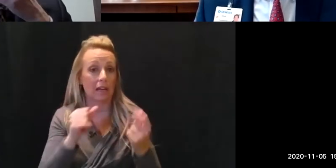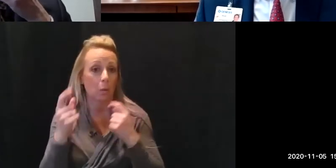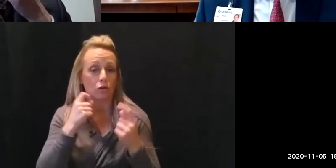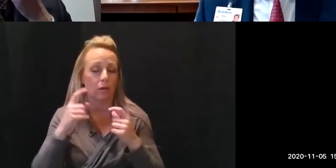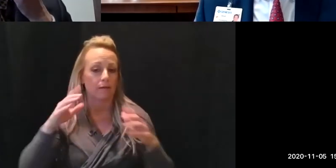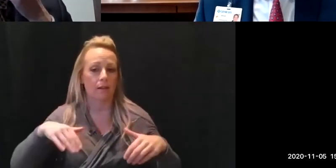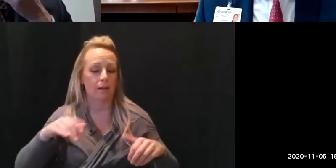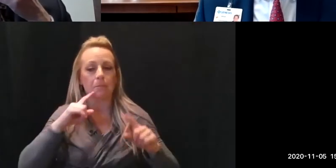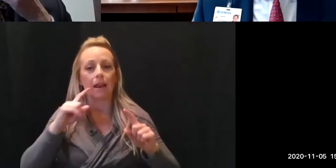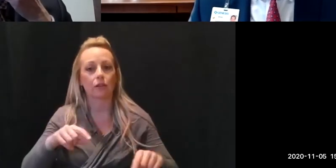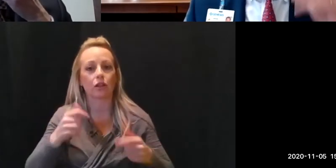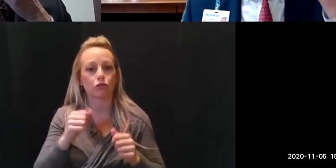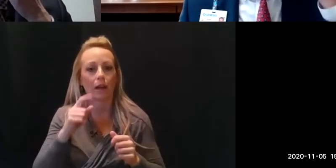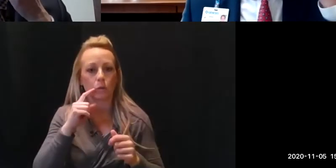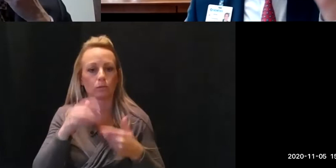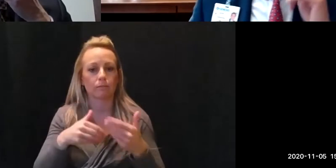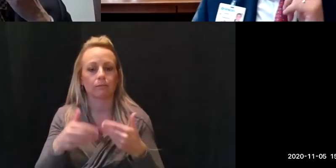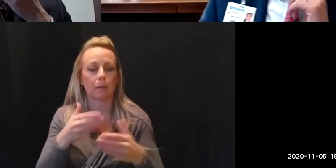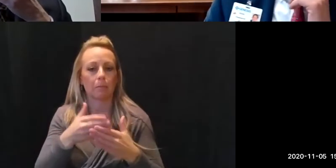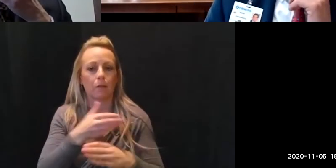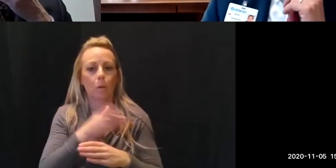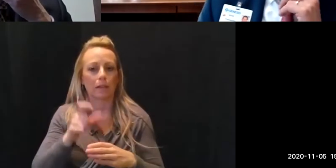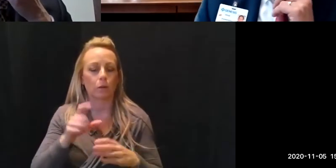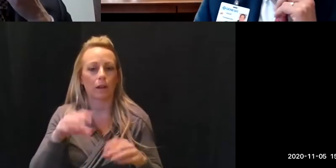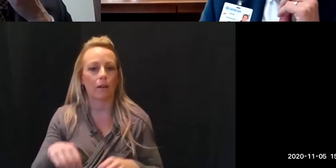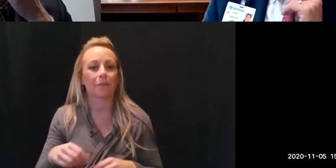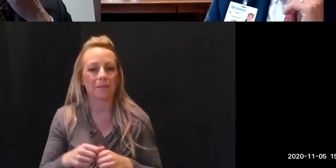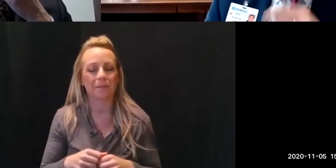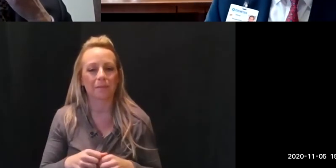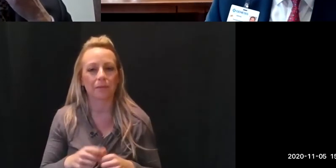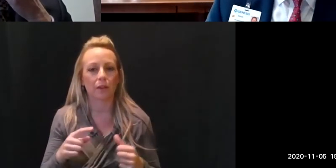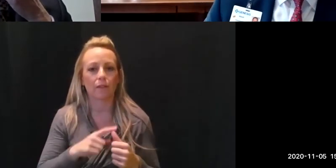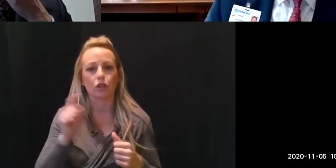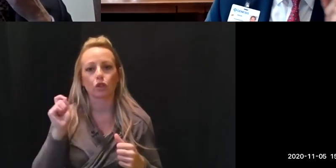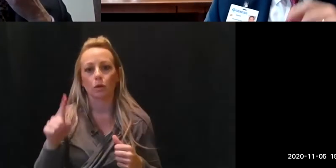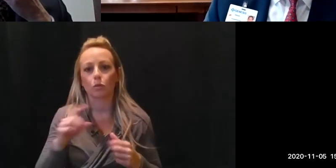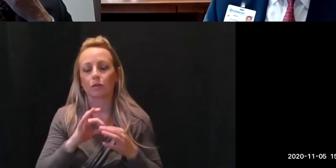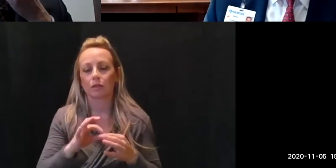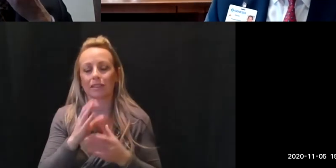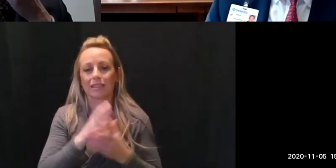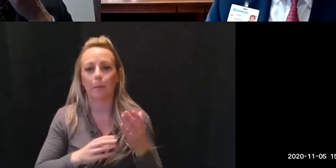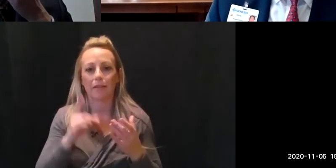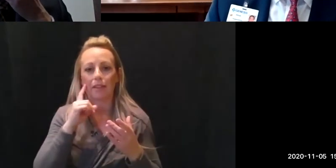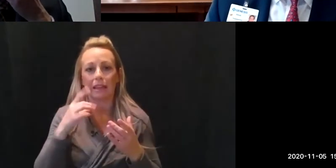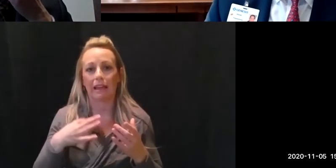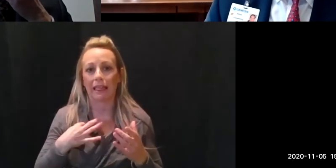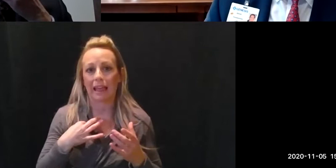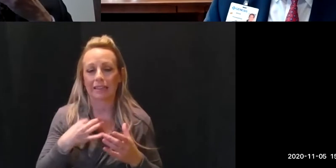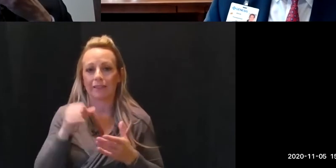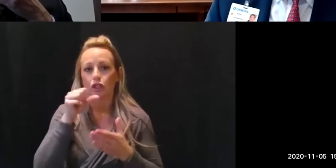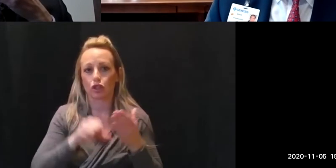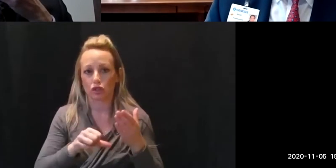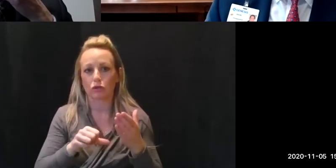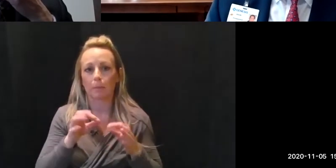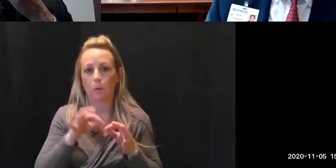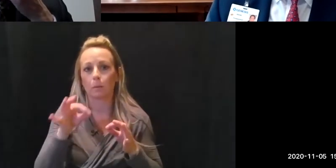been answered and try to get to them before we need to sign off. The first question was related to some of the elective surgery postponements, which I think you both